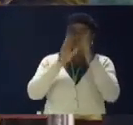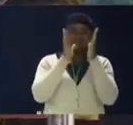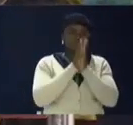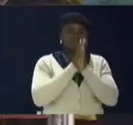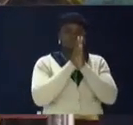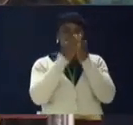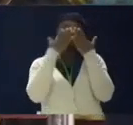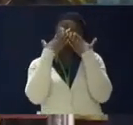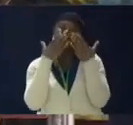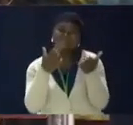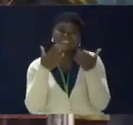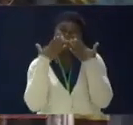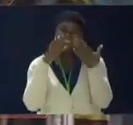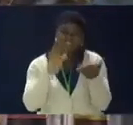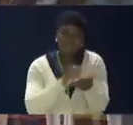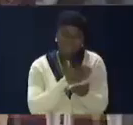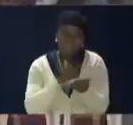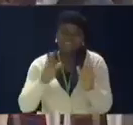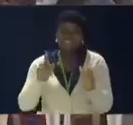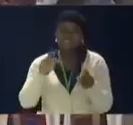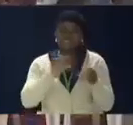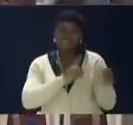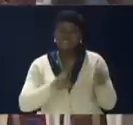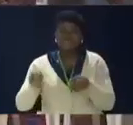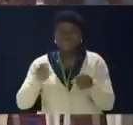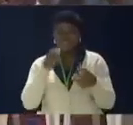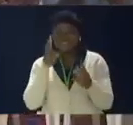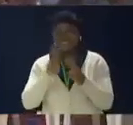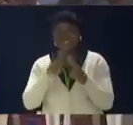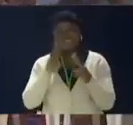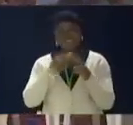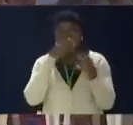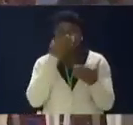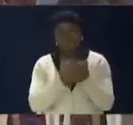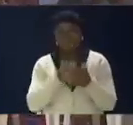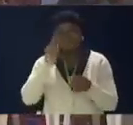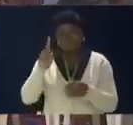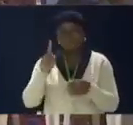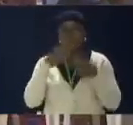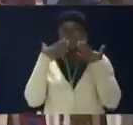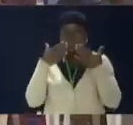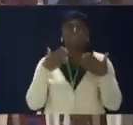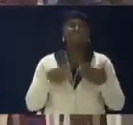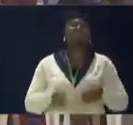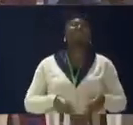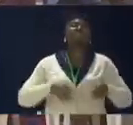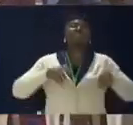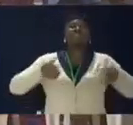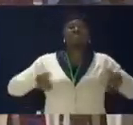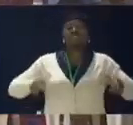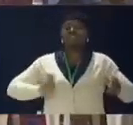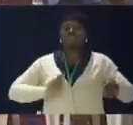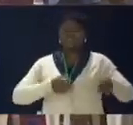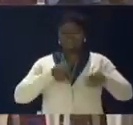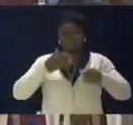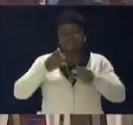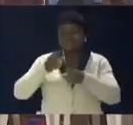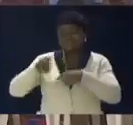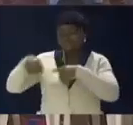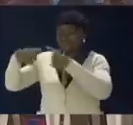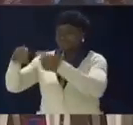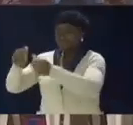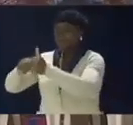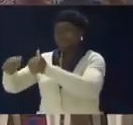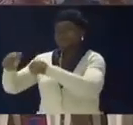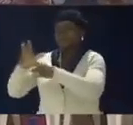you, band. You're doing a very good job. You're doing very fine. Let's go ahead, take our Thanksgiving offering and